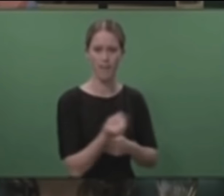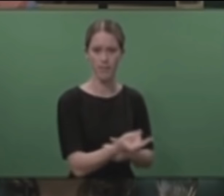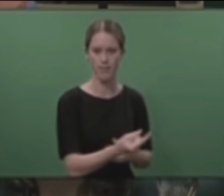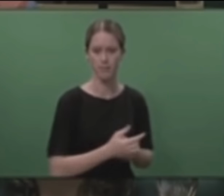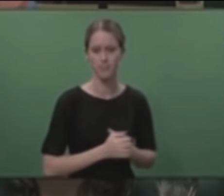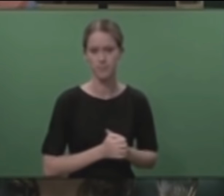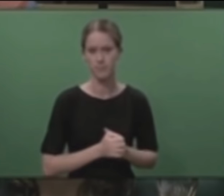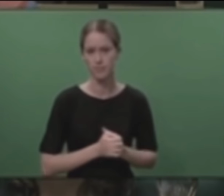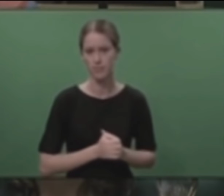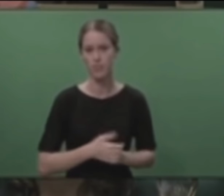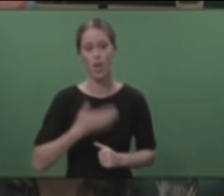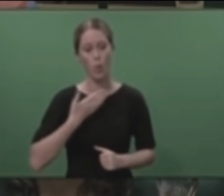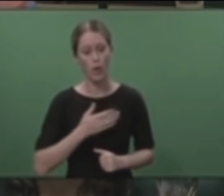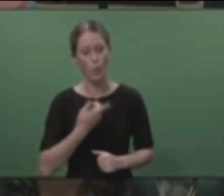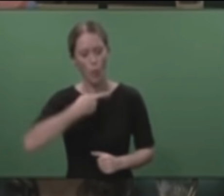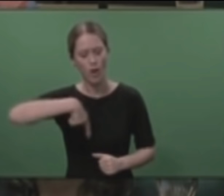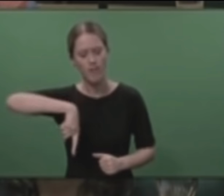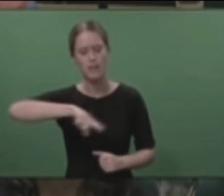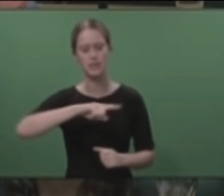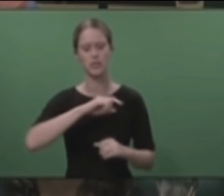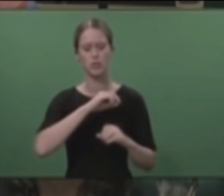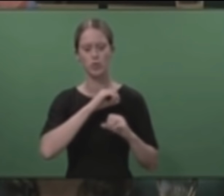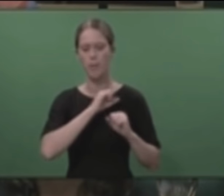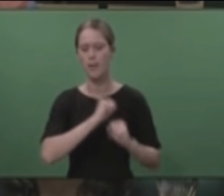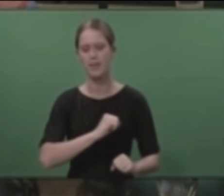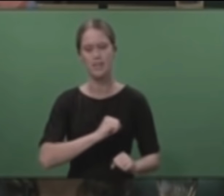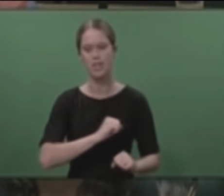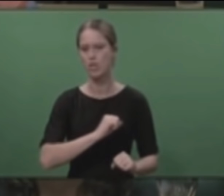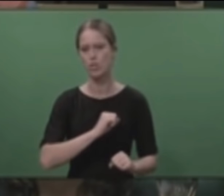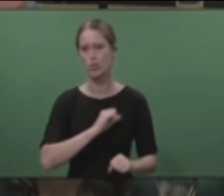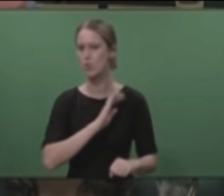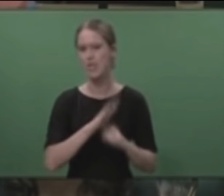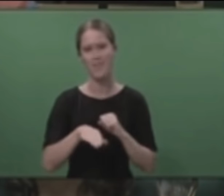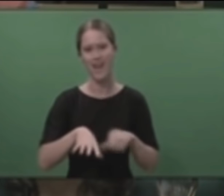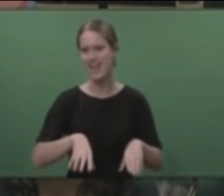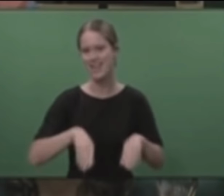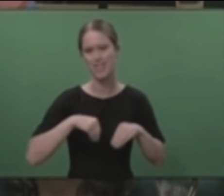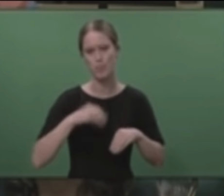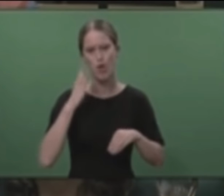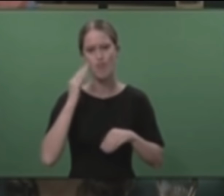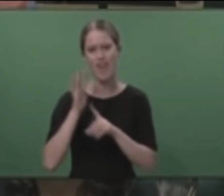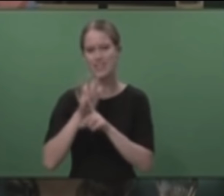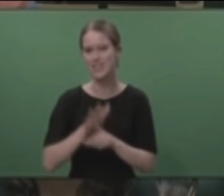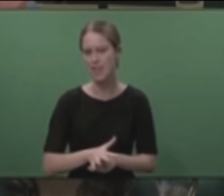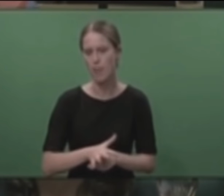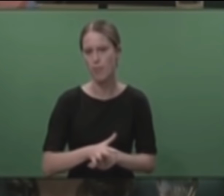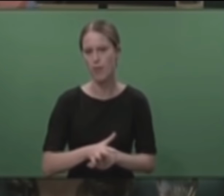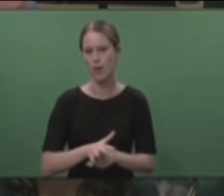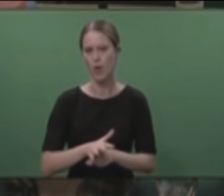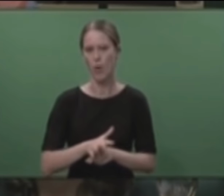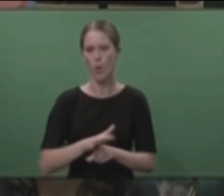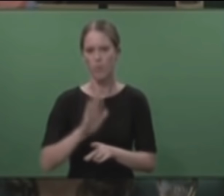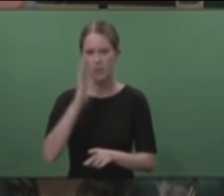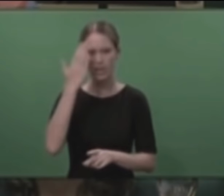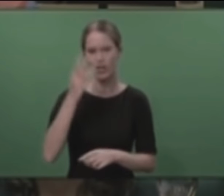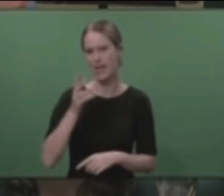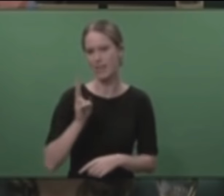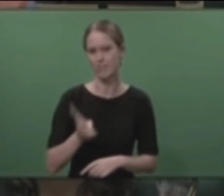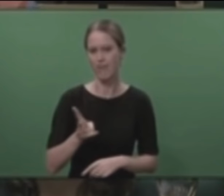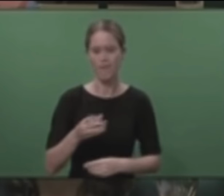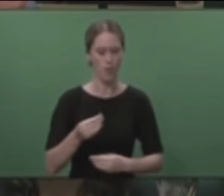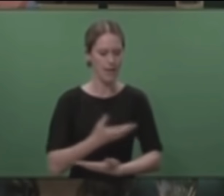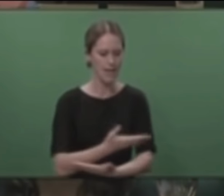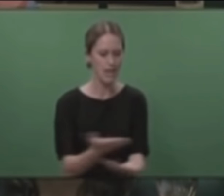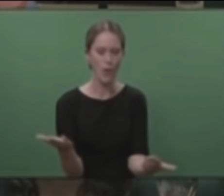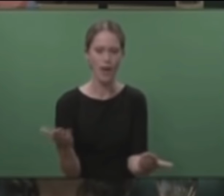I want us all to commit to never accepting racism and bigotry from anyone